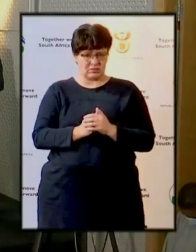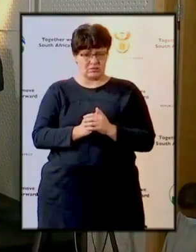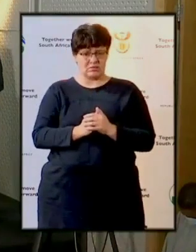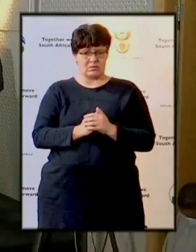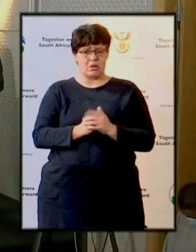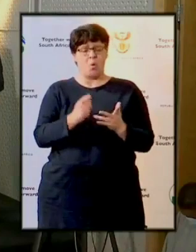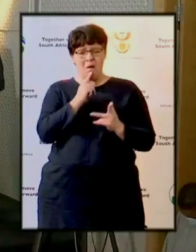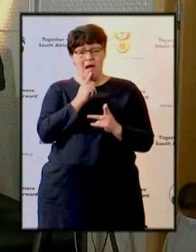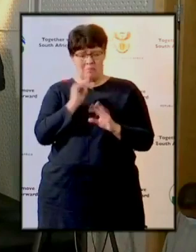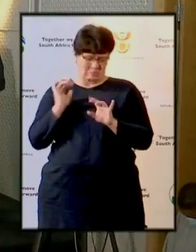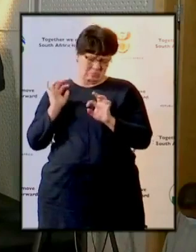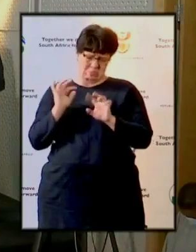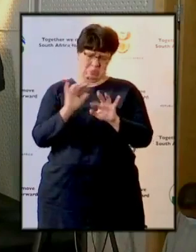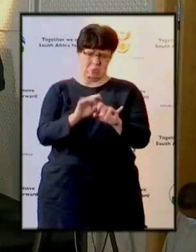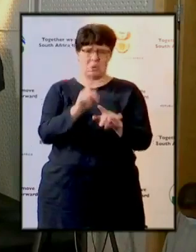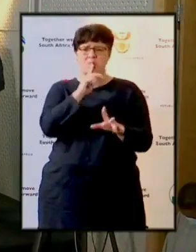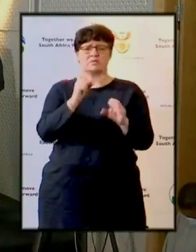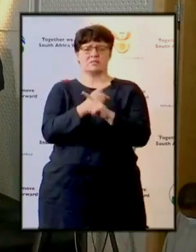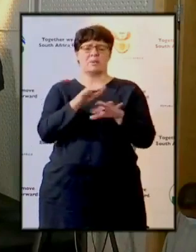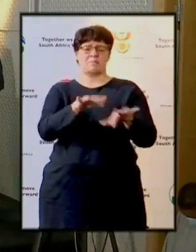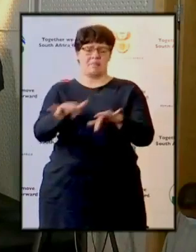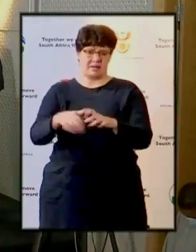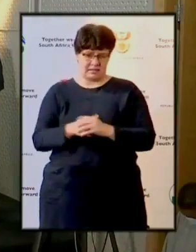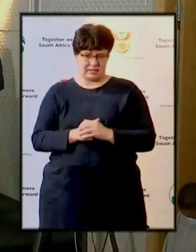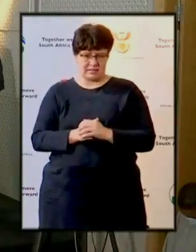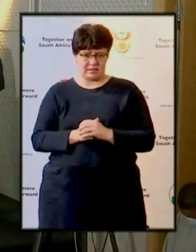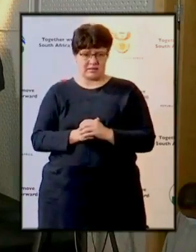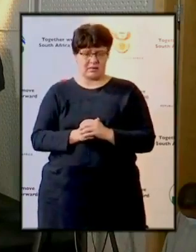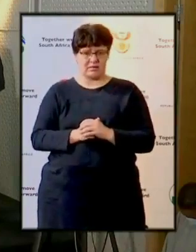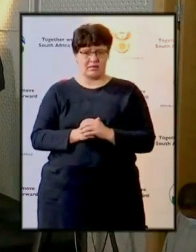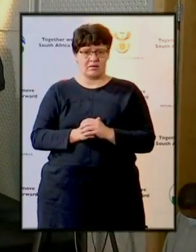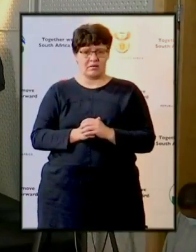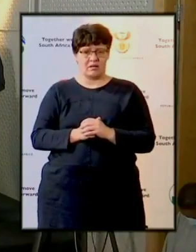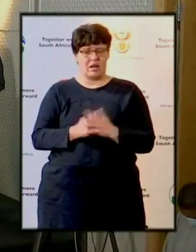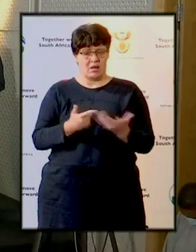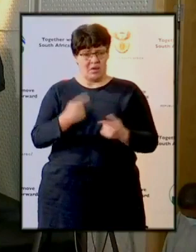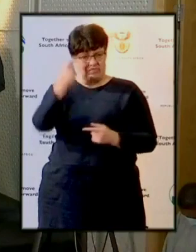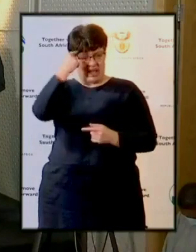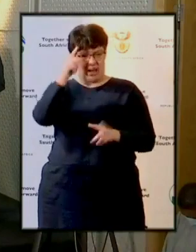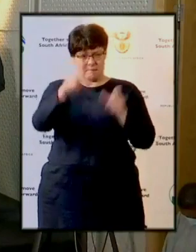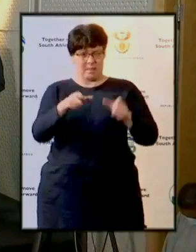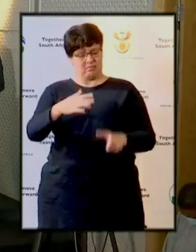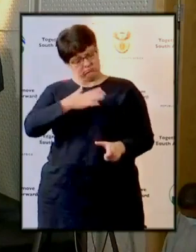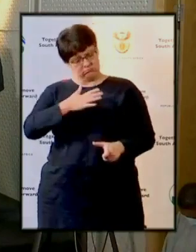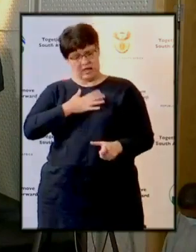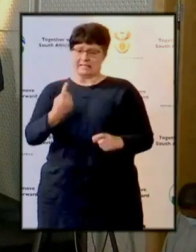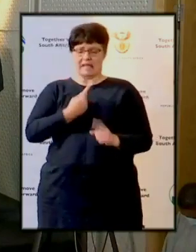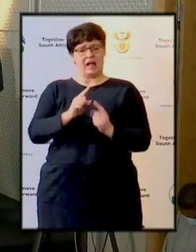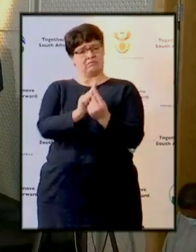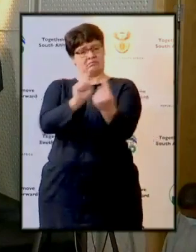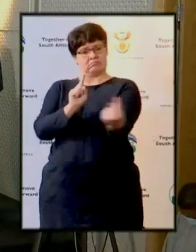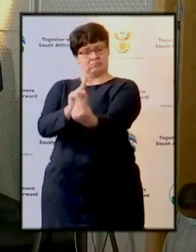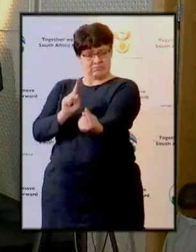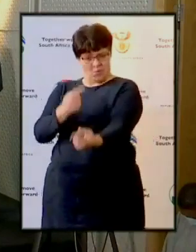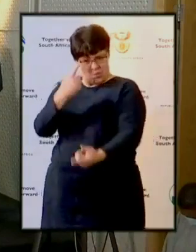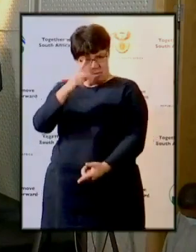very overcrowded, particularly buses and rail. So are you depending on the goodwill of South Africans to social distance in that